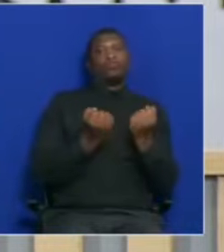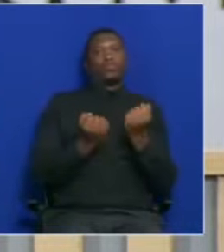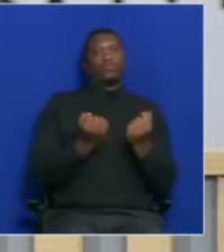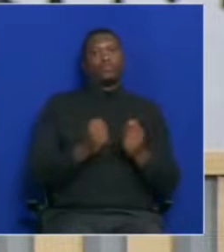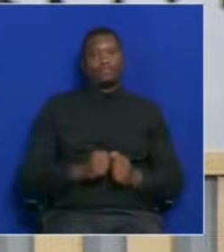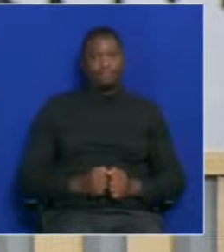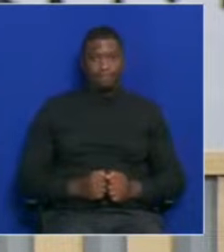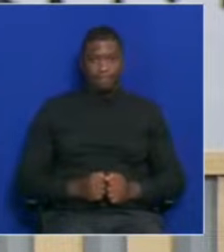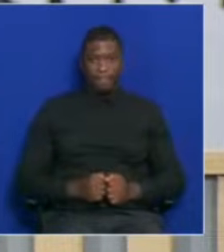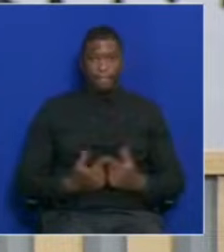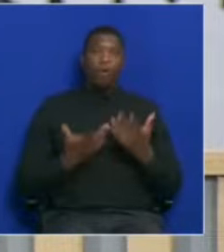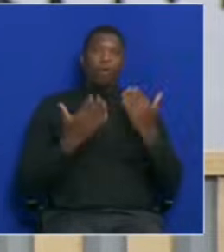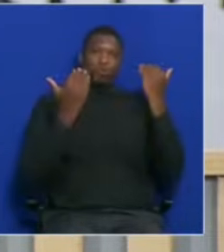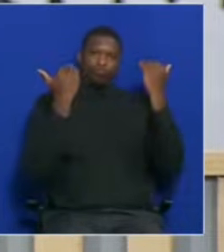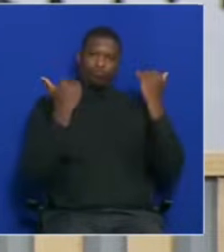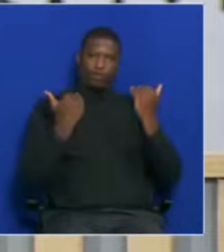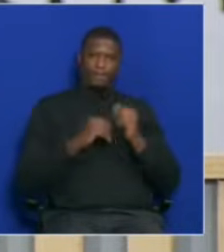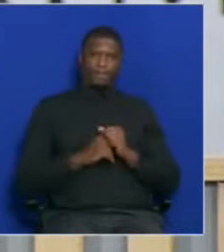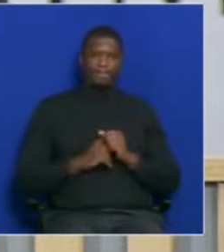Thank you.